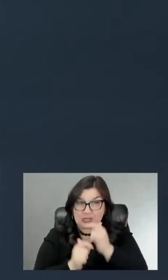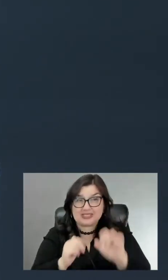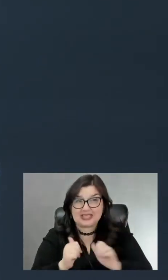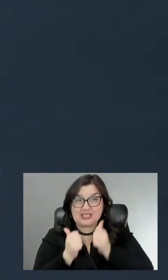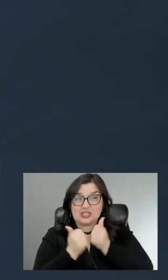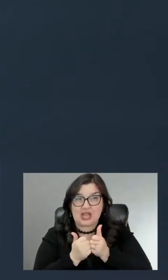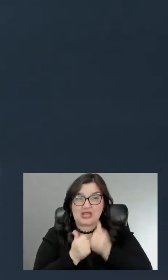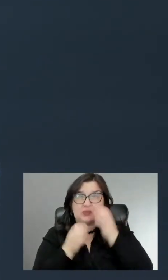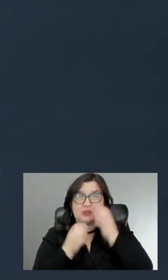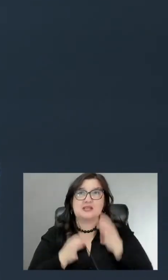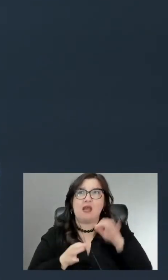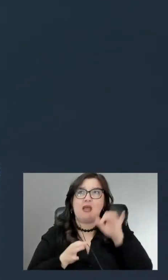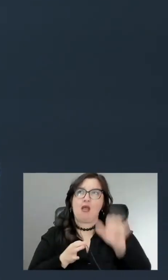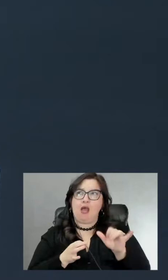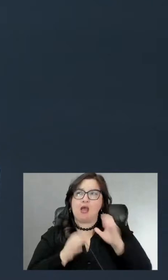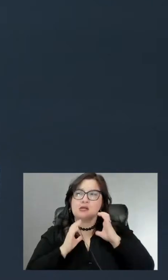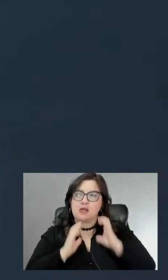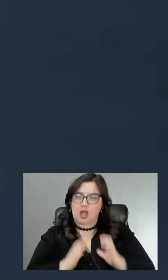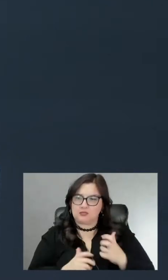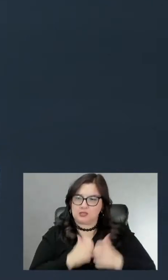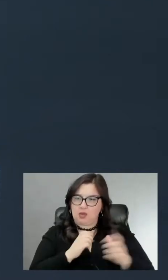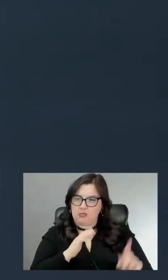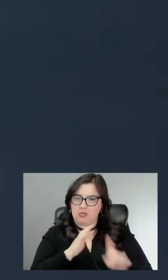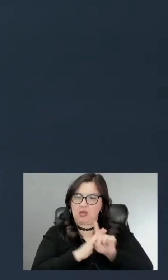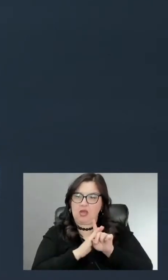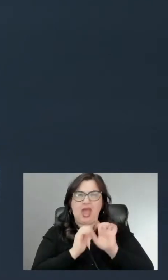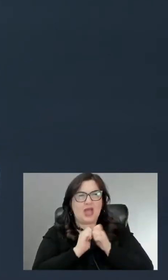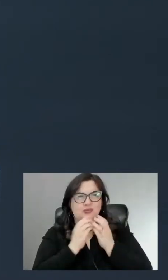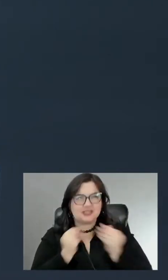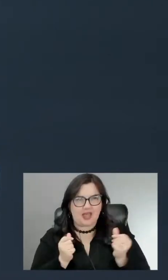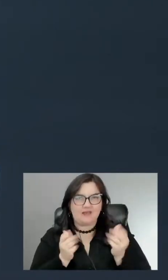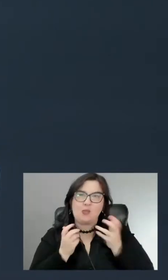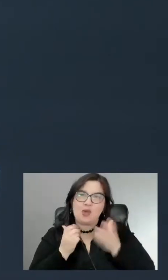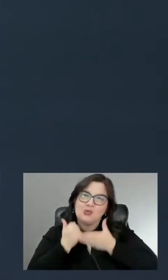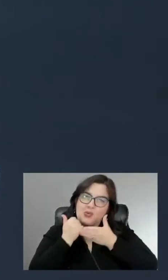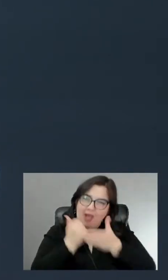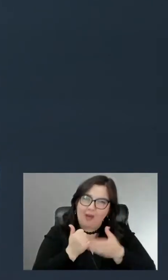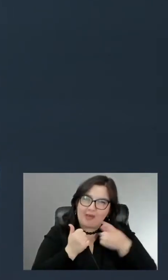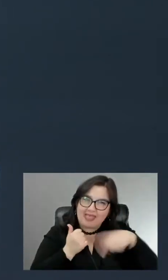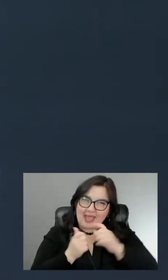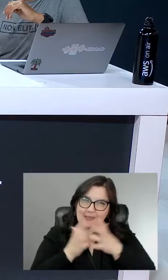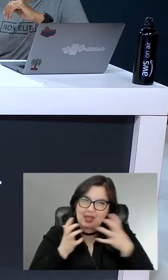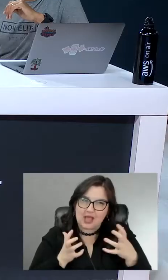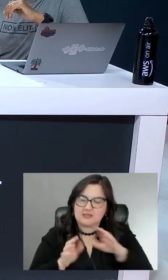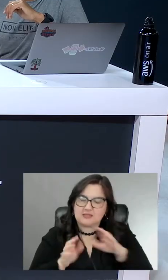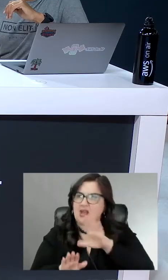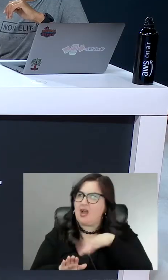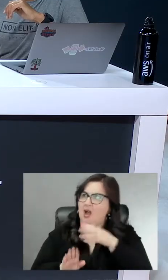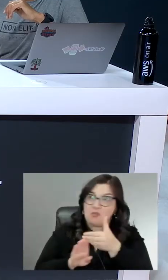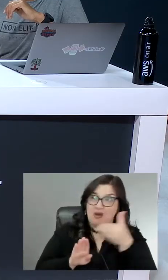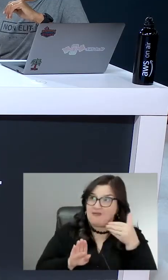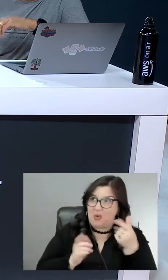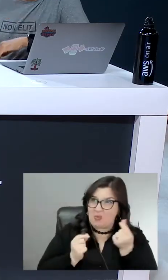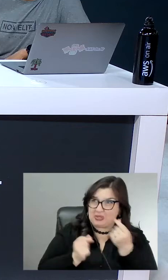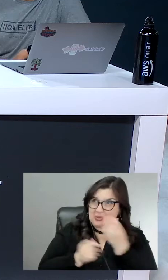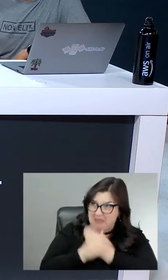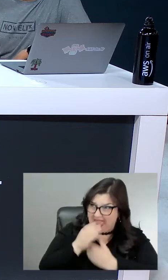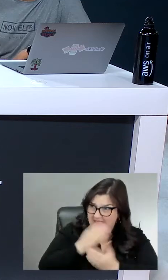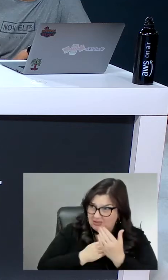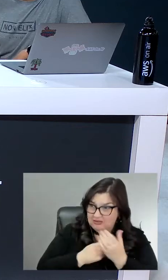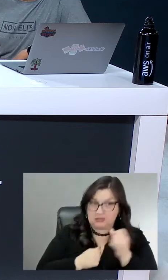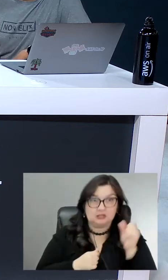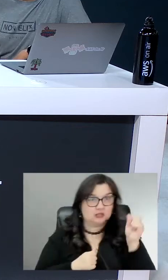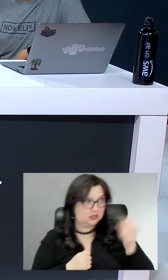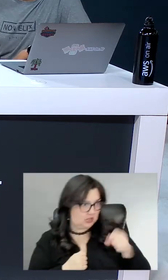for our customers because we know it'll help them a lot. So what were they doing before? Was it just manual? Yeah, so you won't believe it,